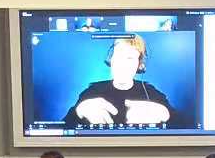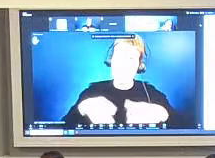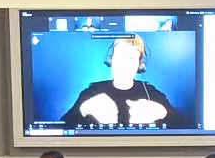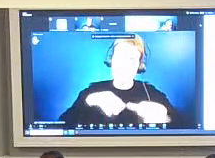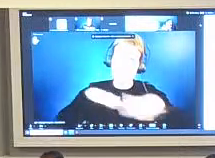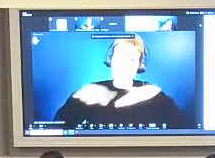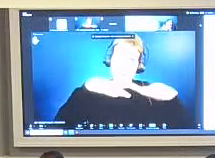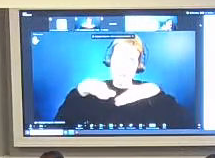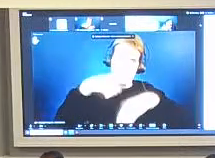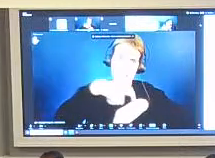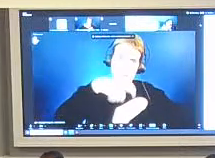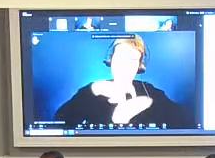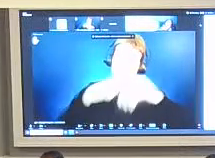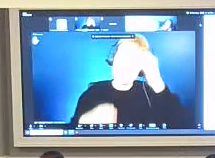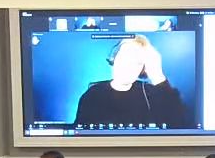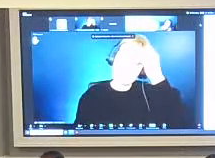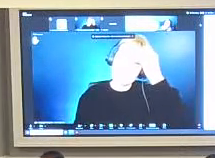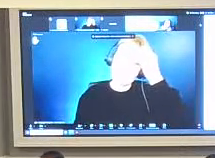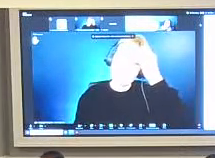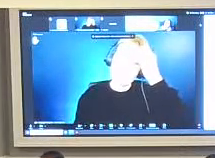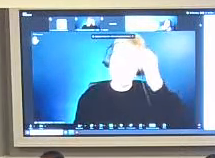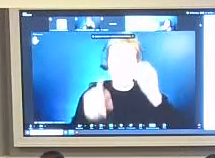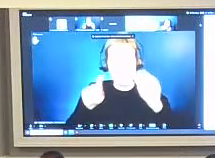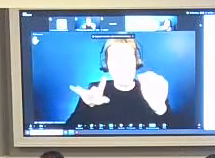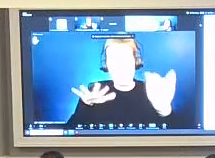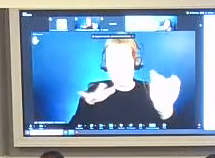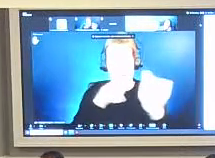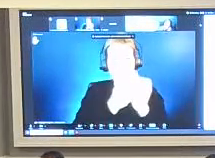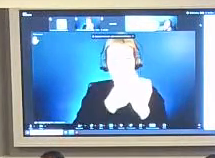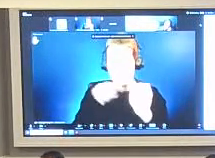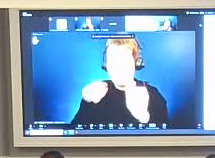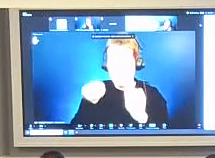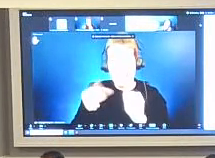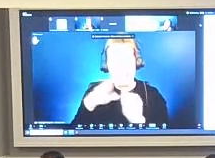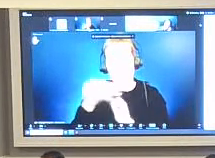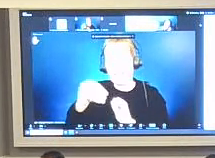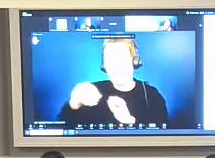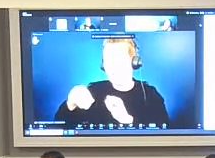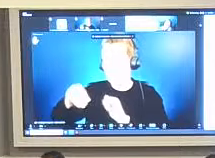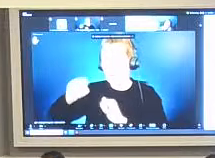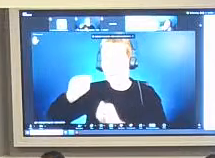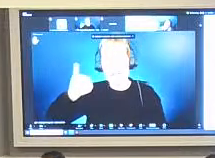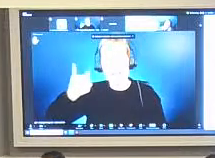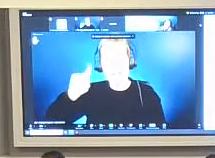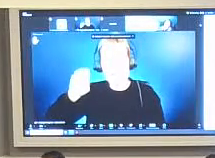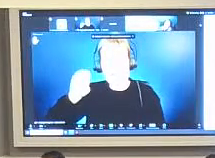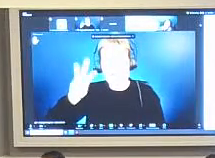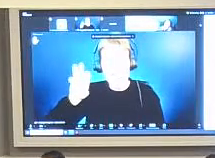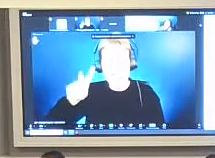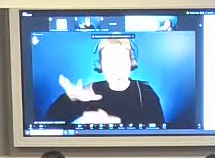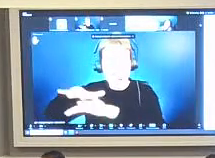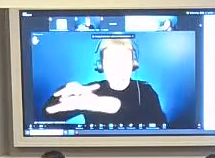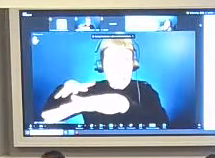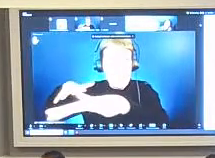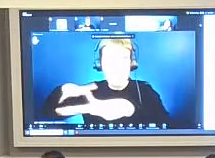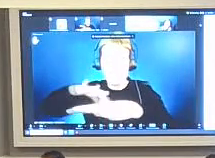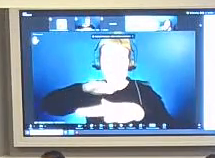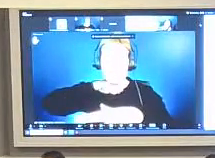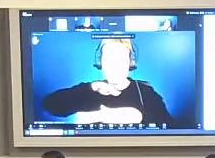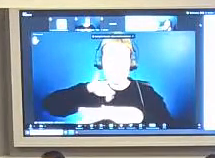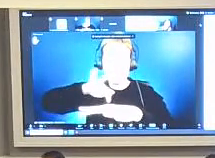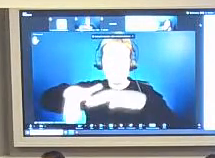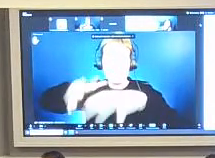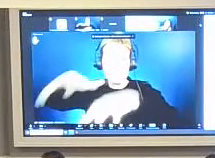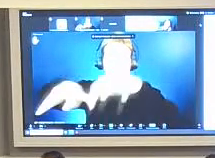And also around there, some brush on the sidewalks to be nice to be clear. more on St. Andrews or Sycamore.